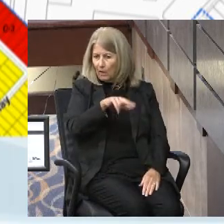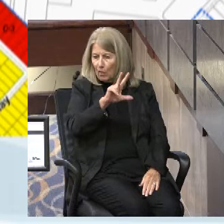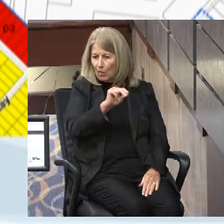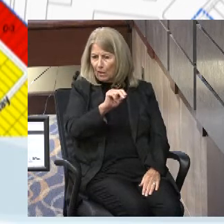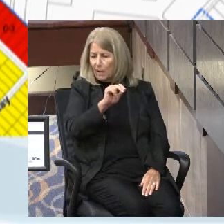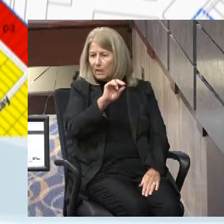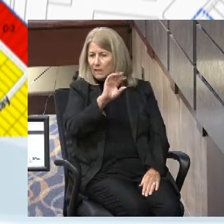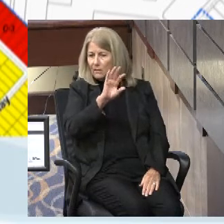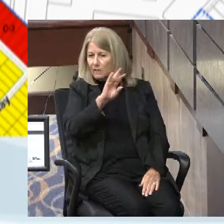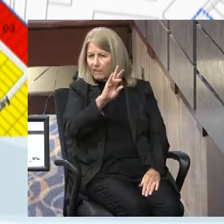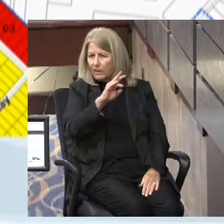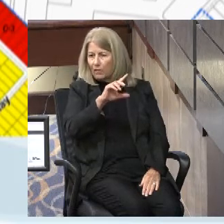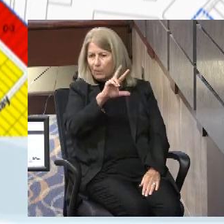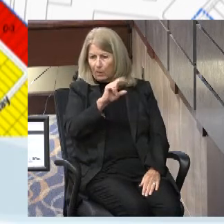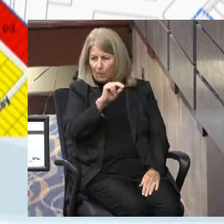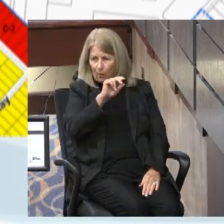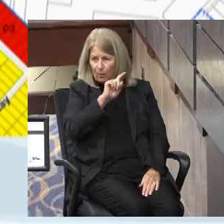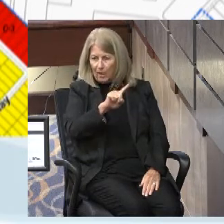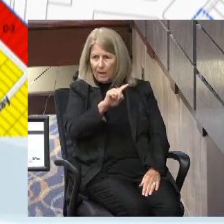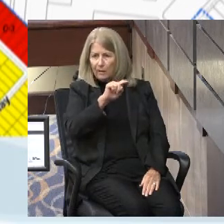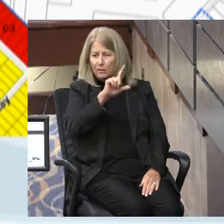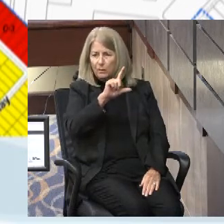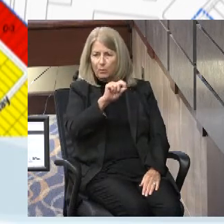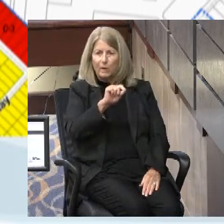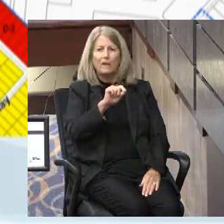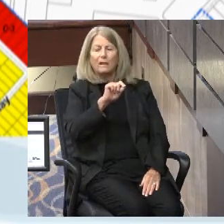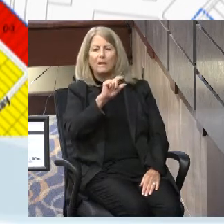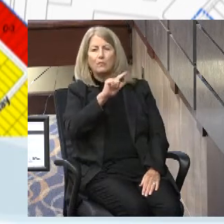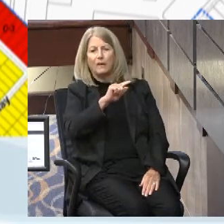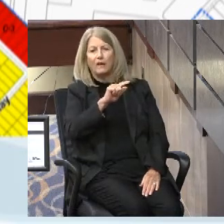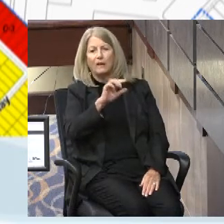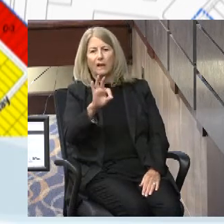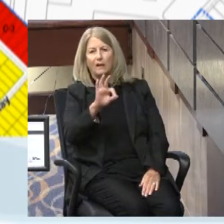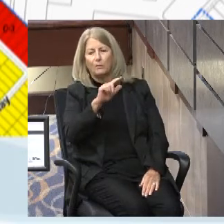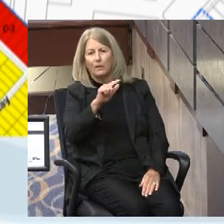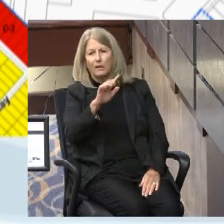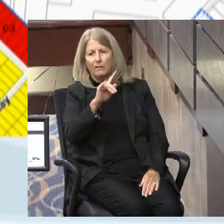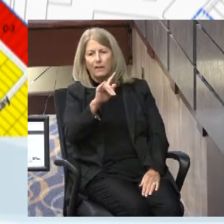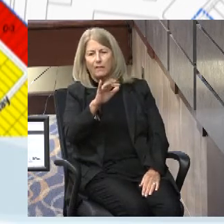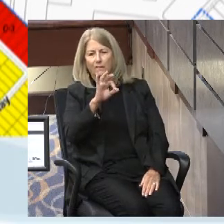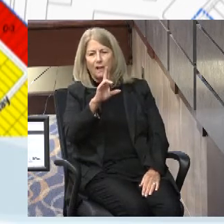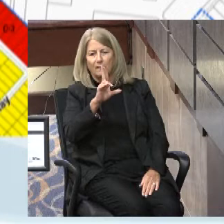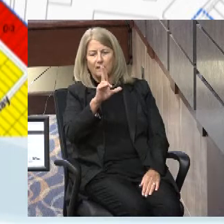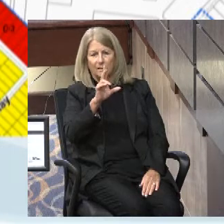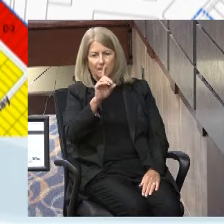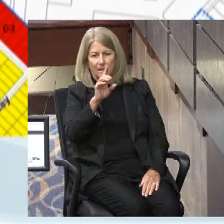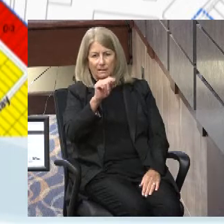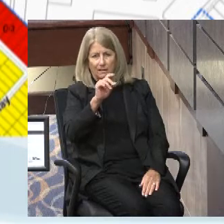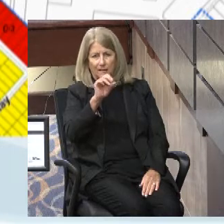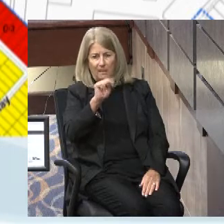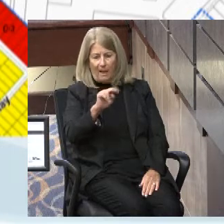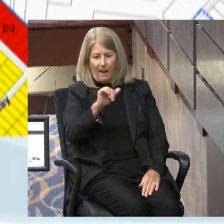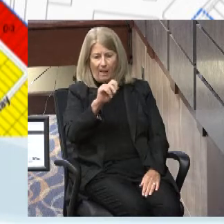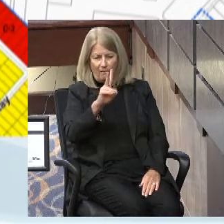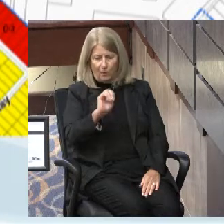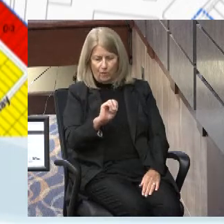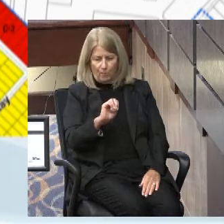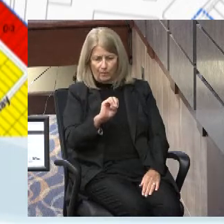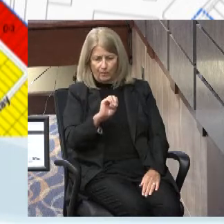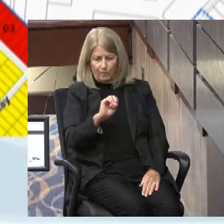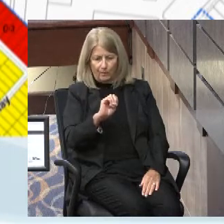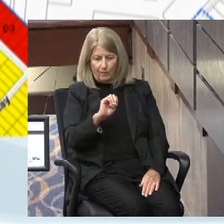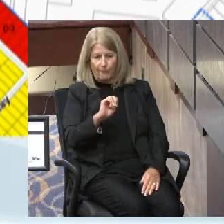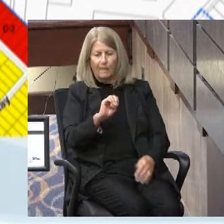3015, 3009, 3001, 2925, and 2921 Dutton Avenue, all conveyed to the City of Waco, Texas, and municipality and